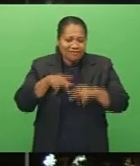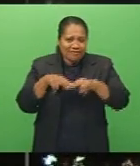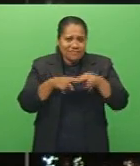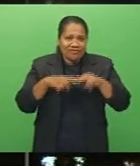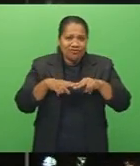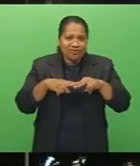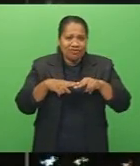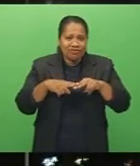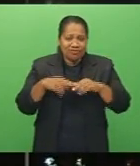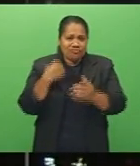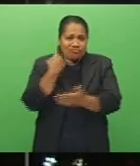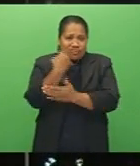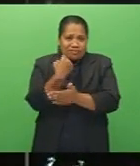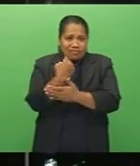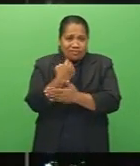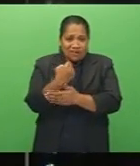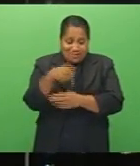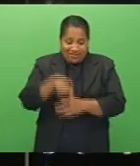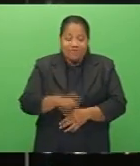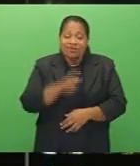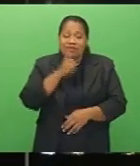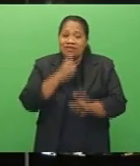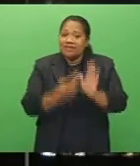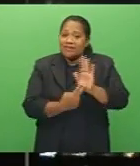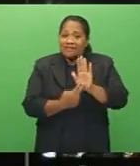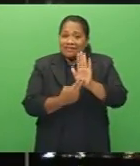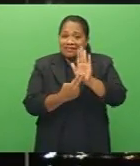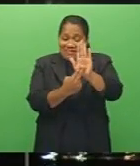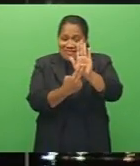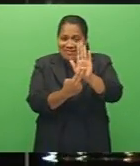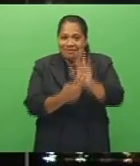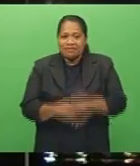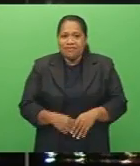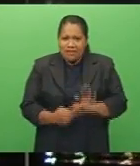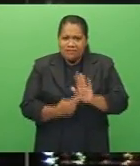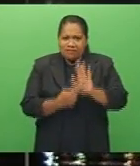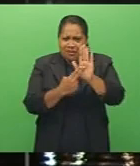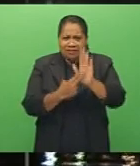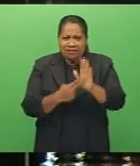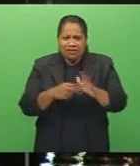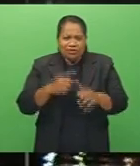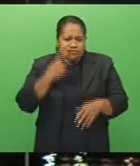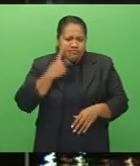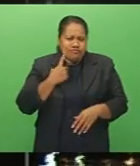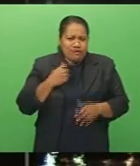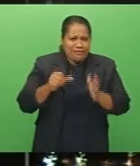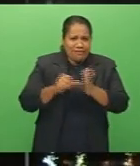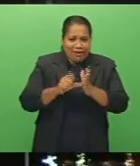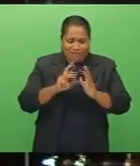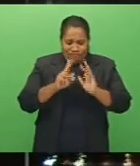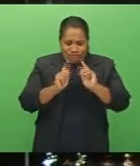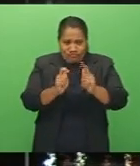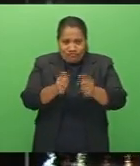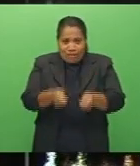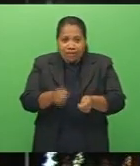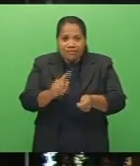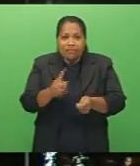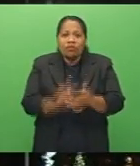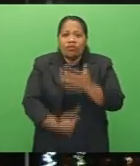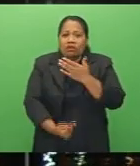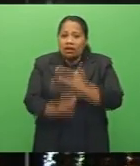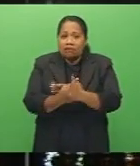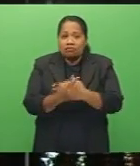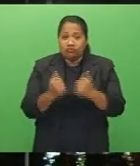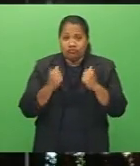Park this afternoon. Nandi made several attempts in the first few minutes to score a try, but it proved futile by the strong